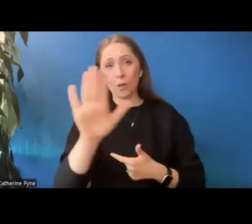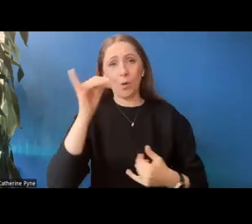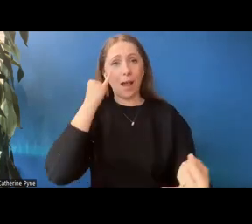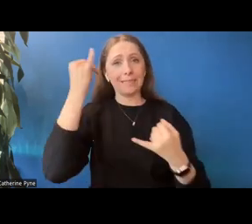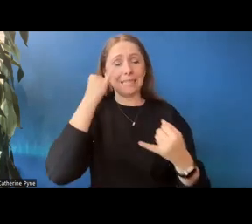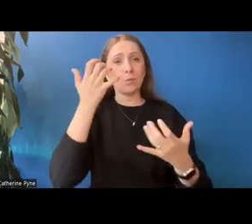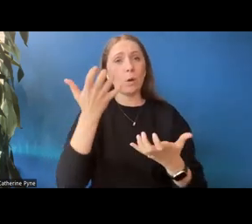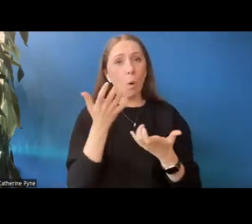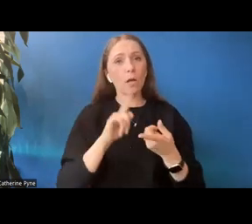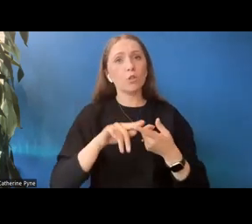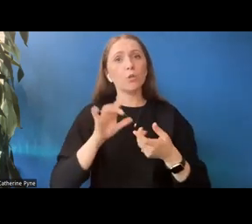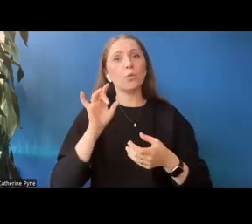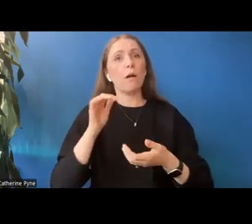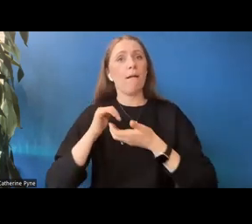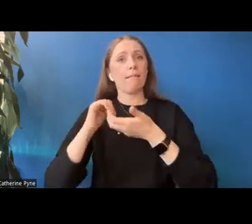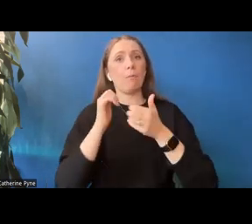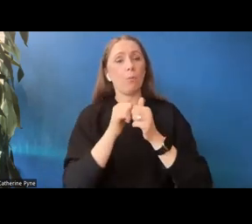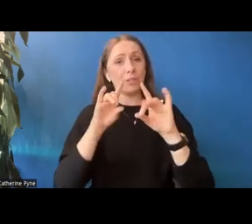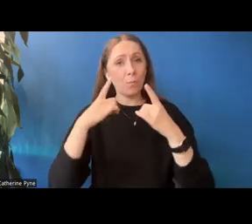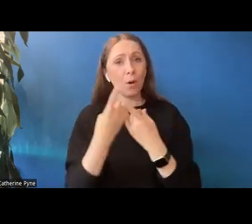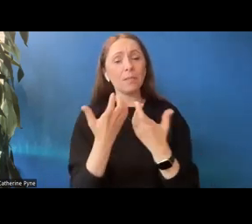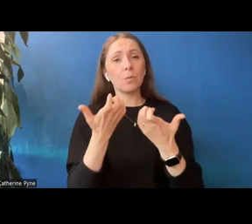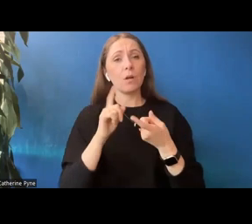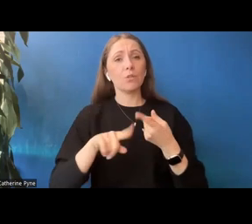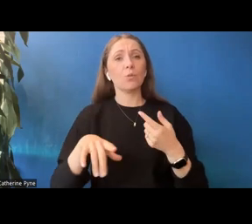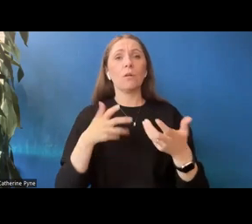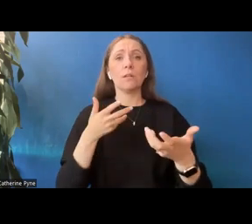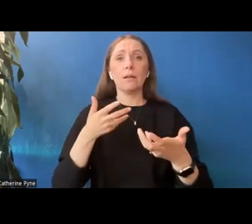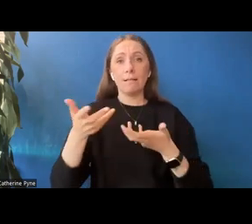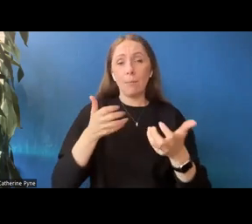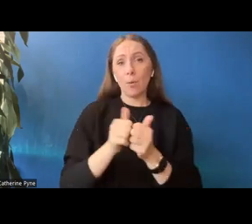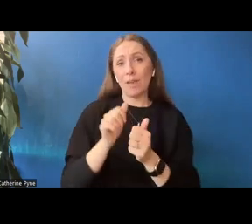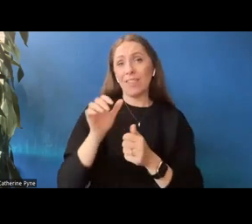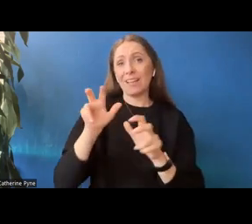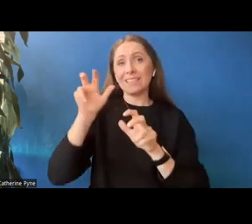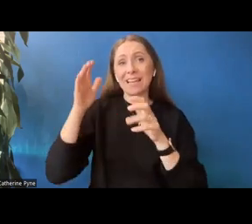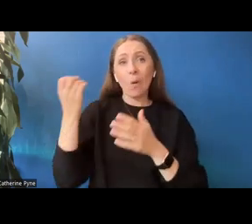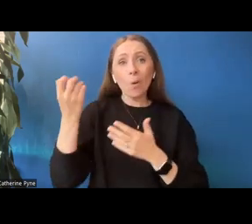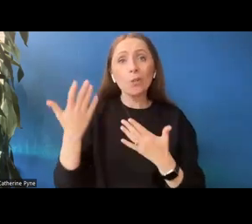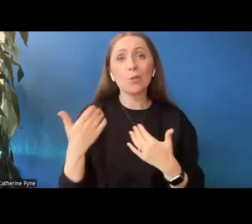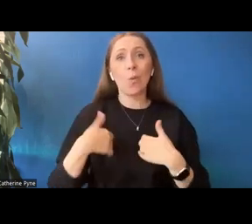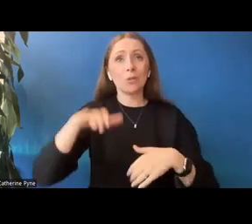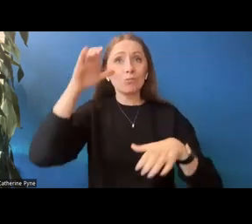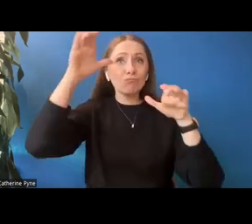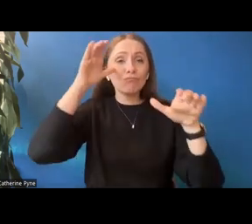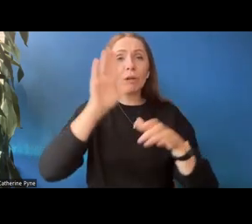to collaborate with departments. We want to collaborate with stakeholders. We really want to hear about other people's ideas